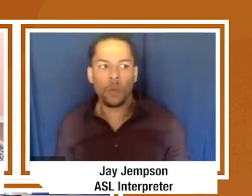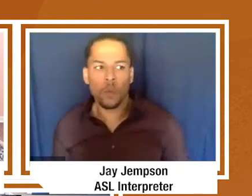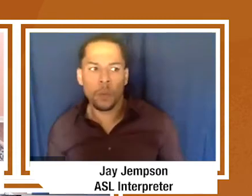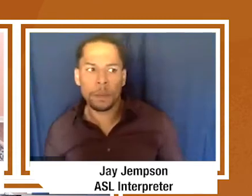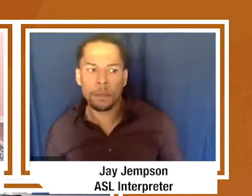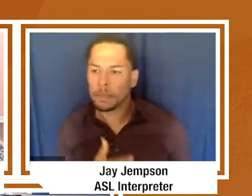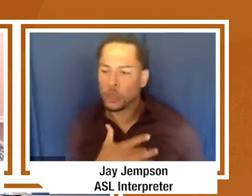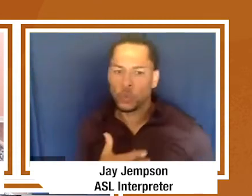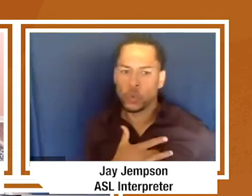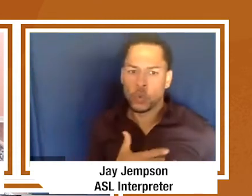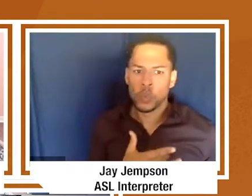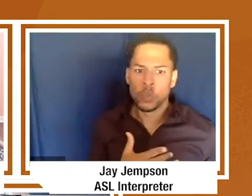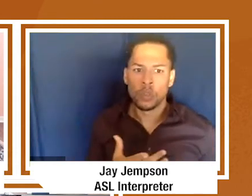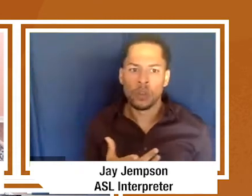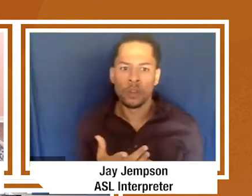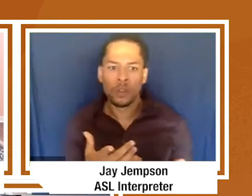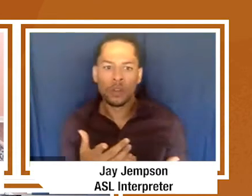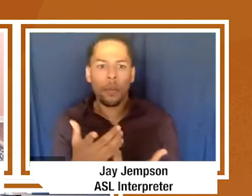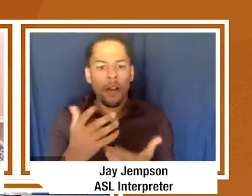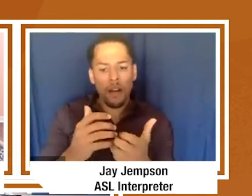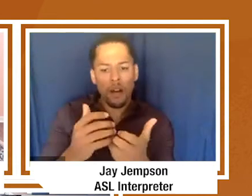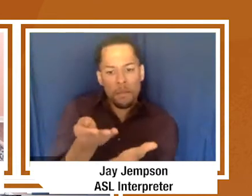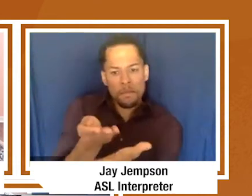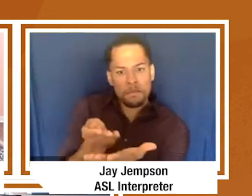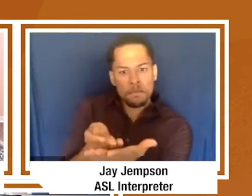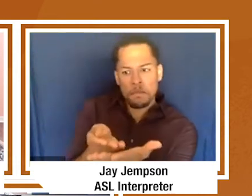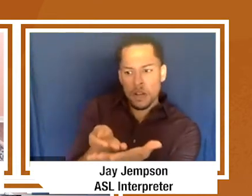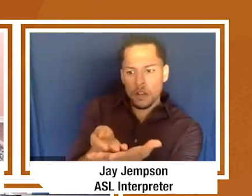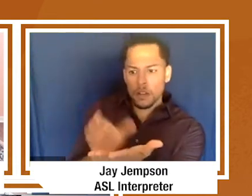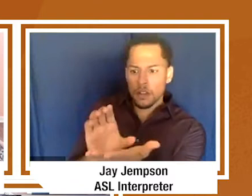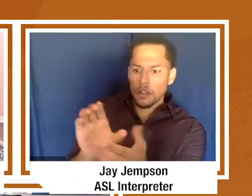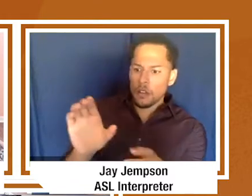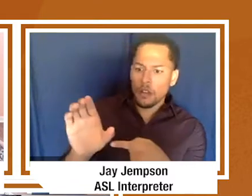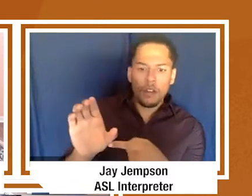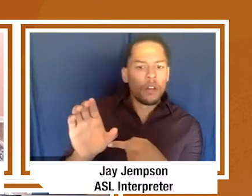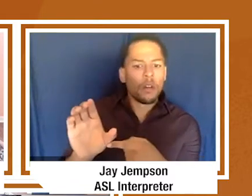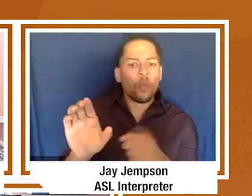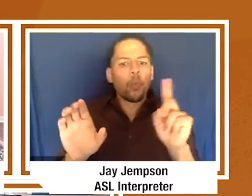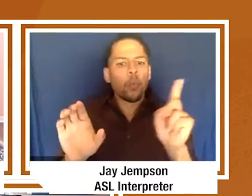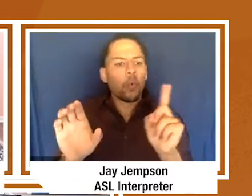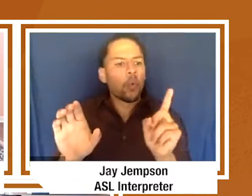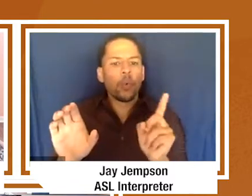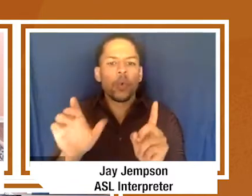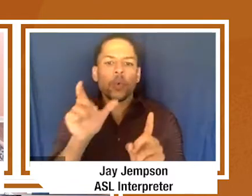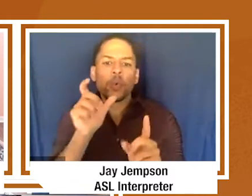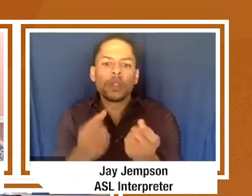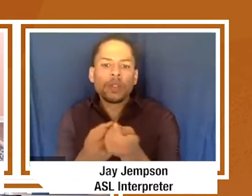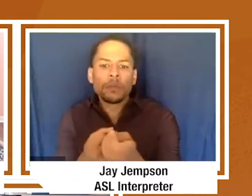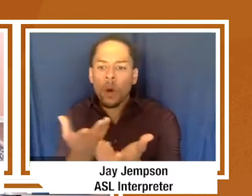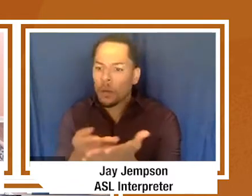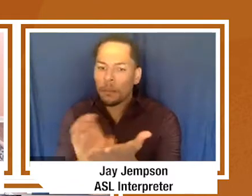I'm concerned about cash flow for artists and artistic companies over the next 18